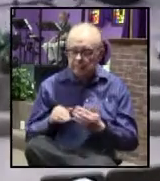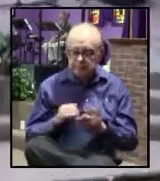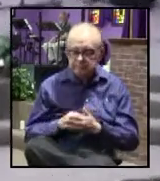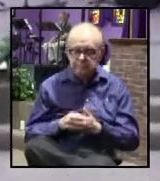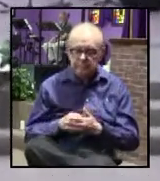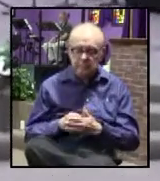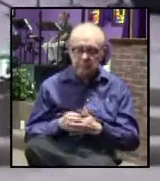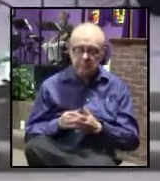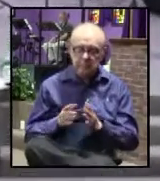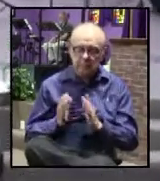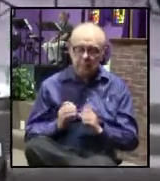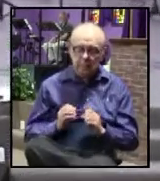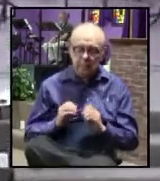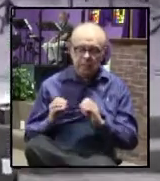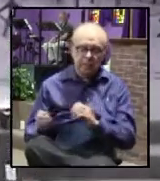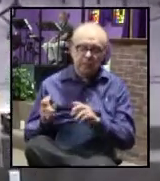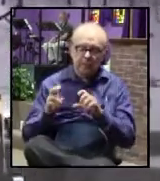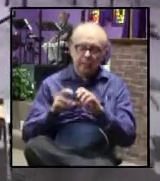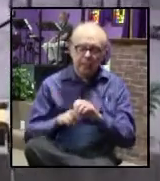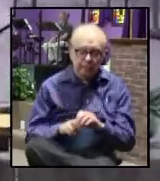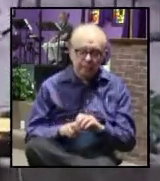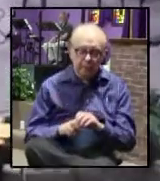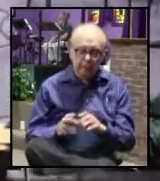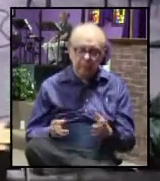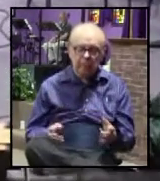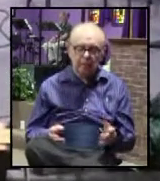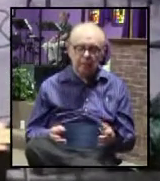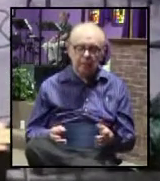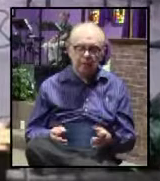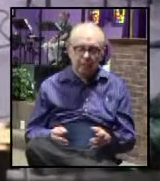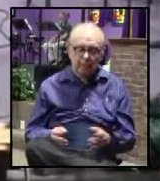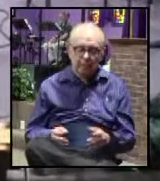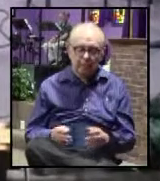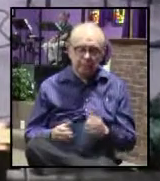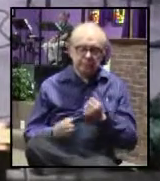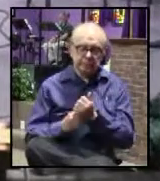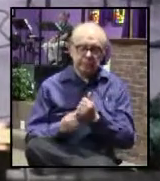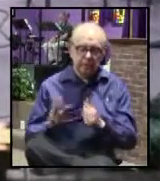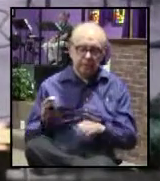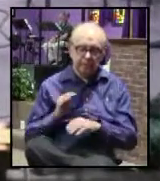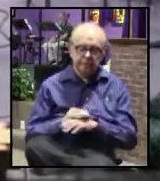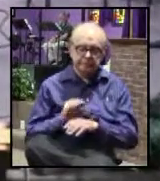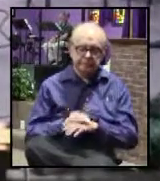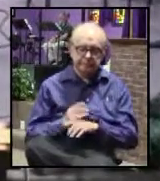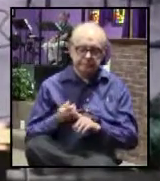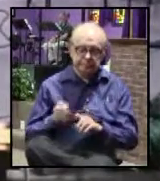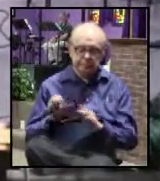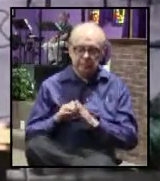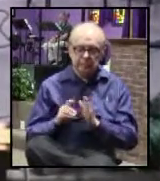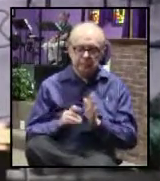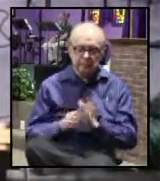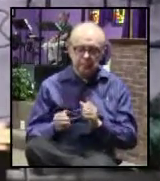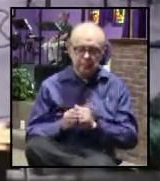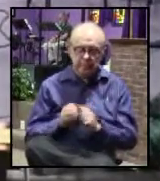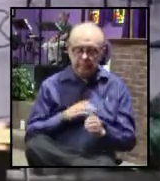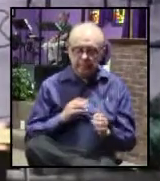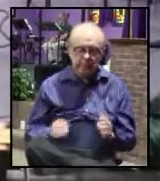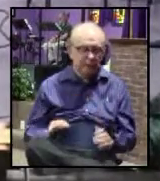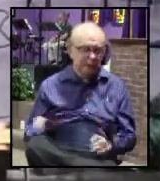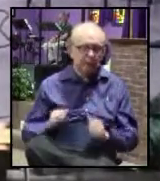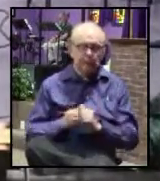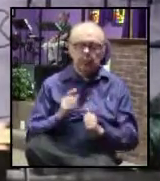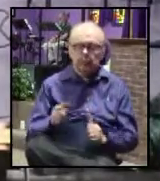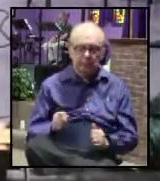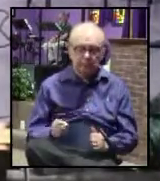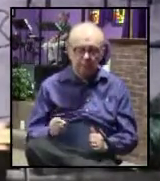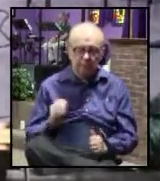is where he wants us to jump on board. The foundation of his mission flows from his identity in Christ, and the same must be true for you